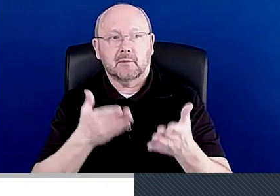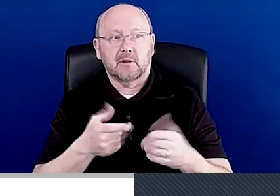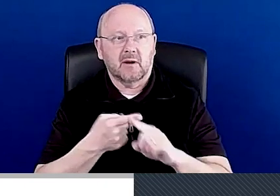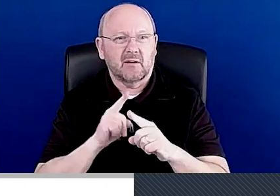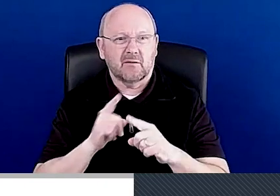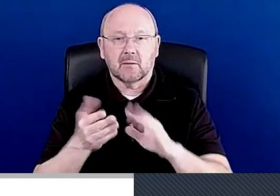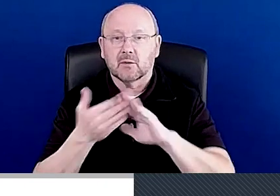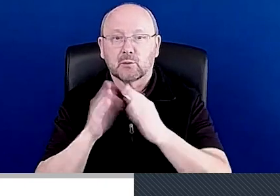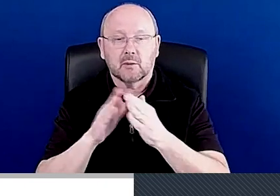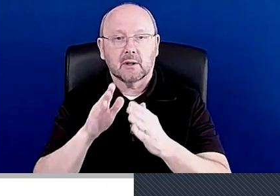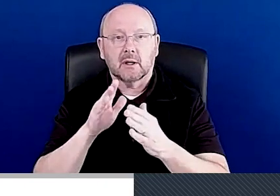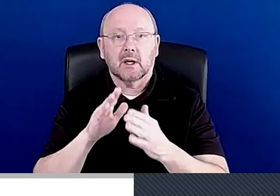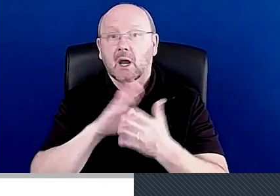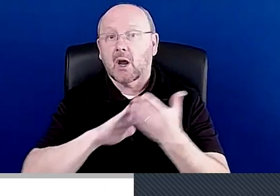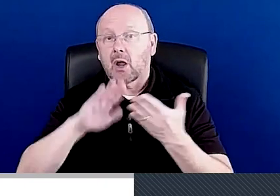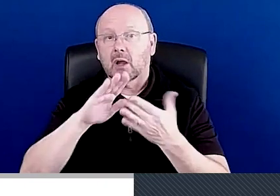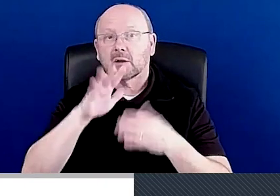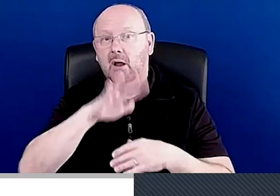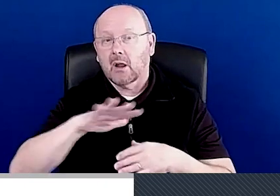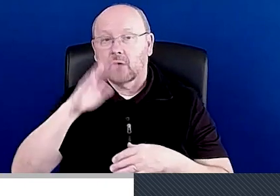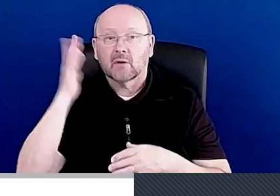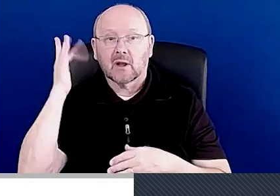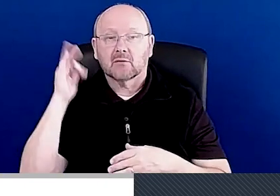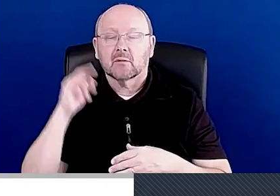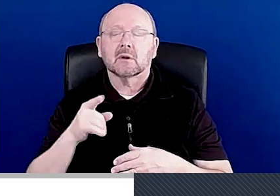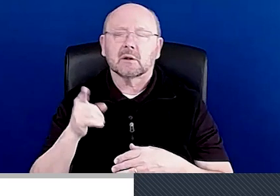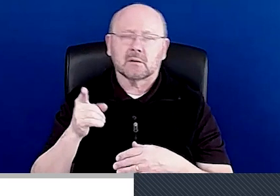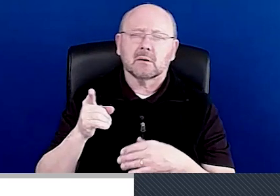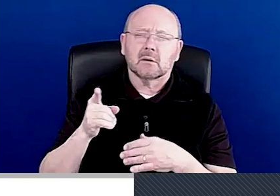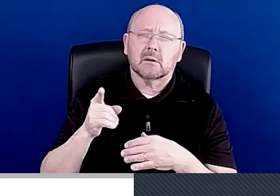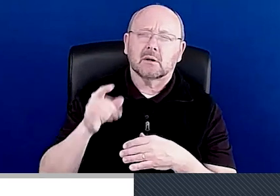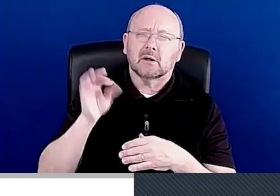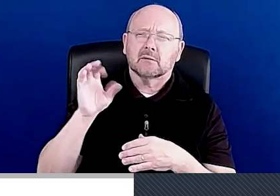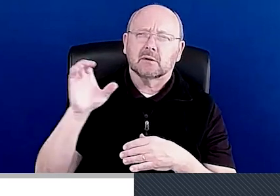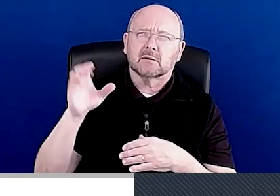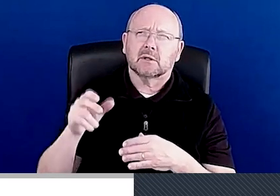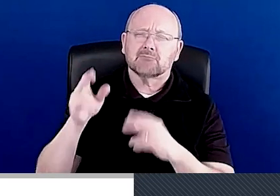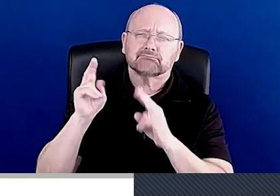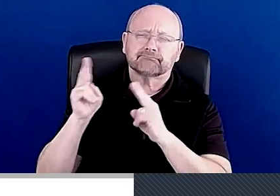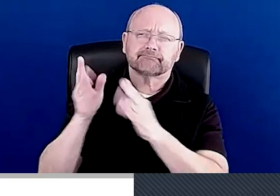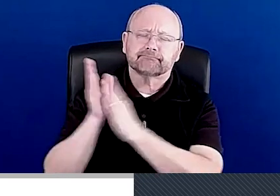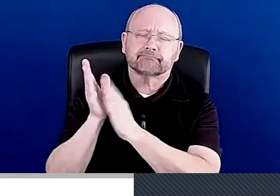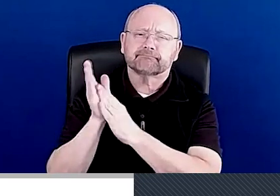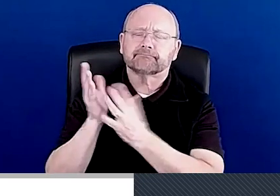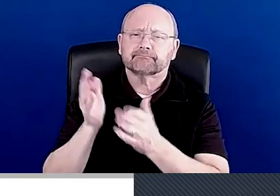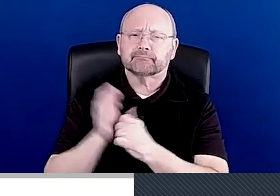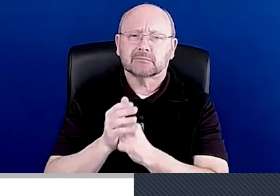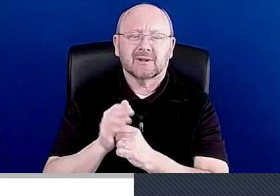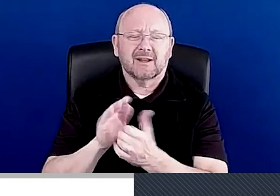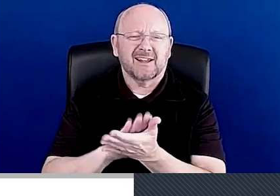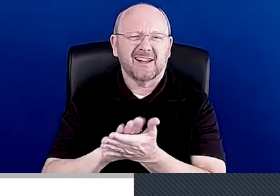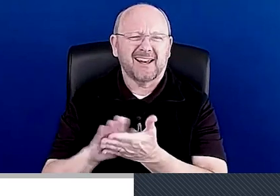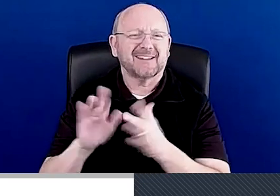adult schools around California, and we were recognized, and that was nice event.